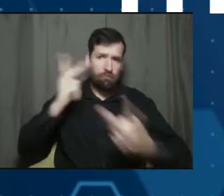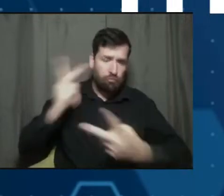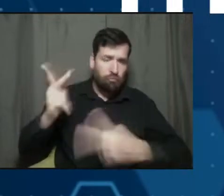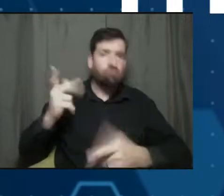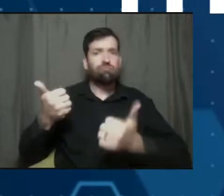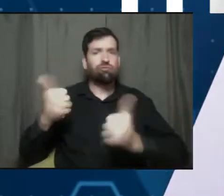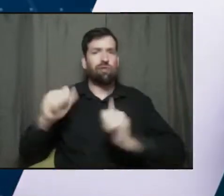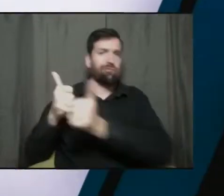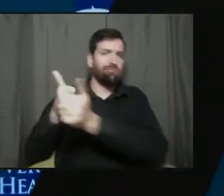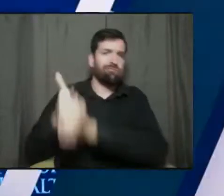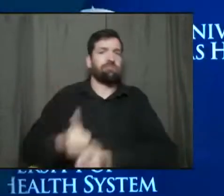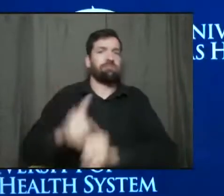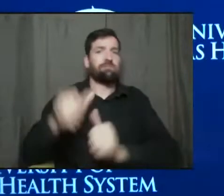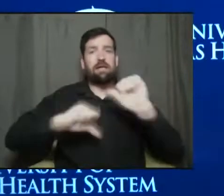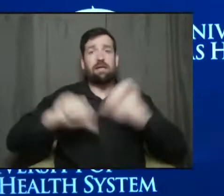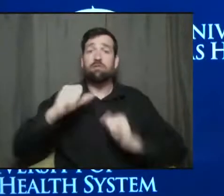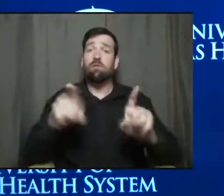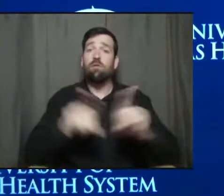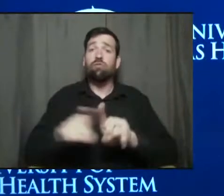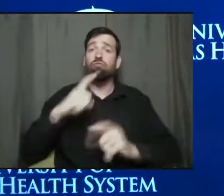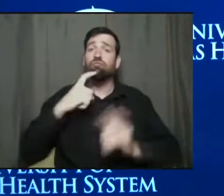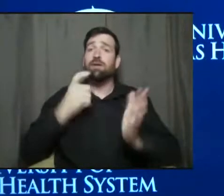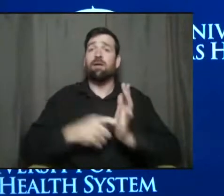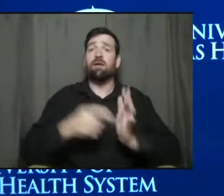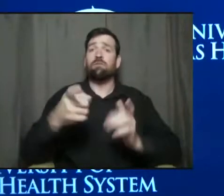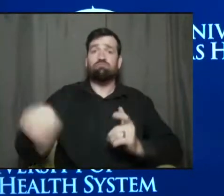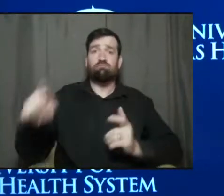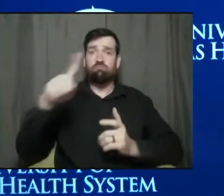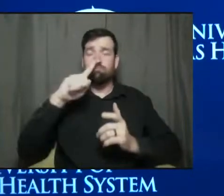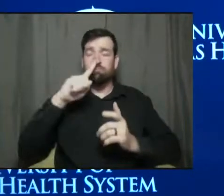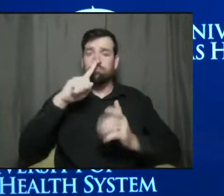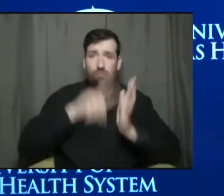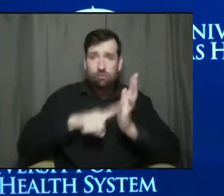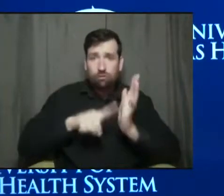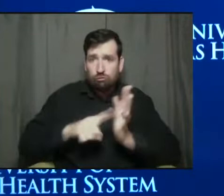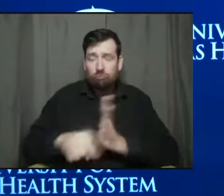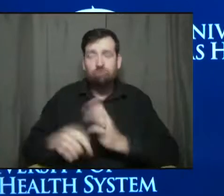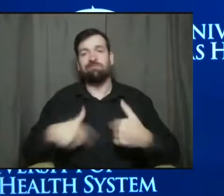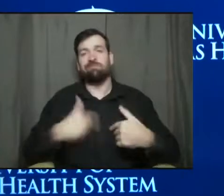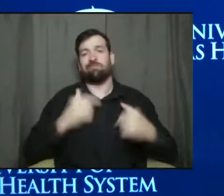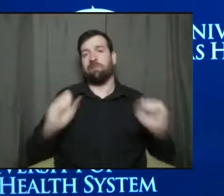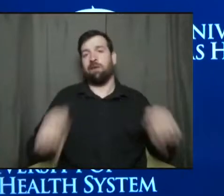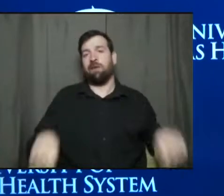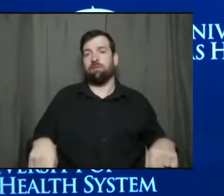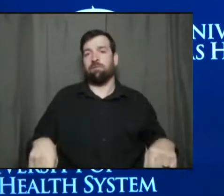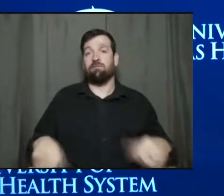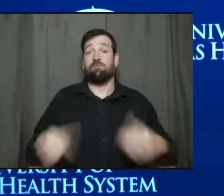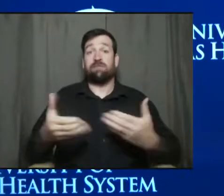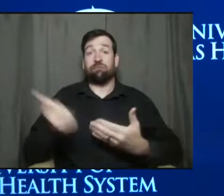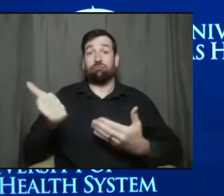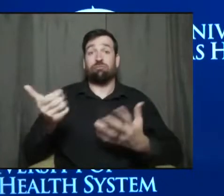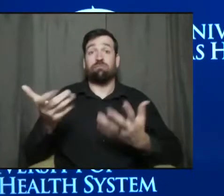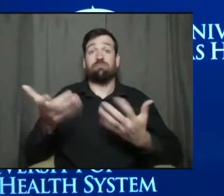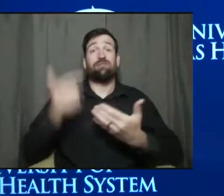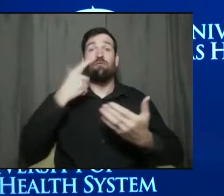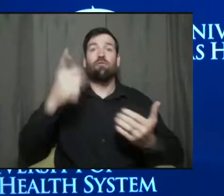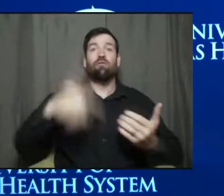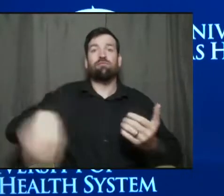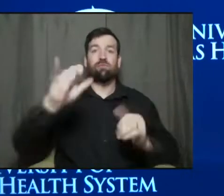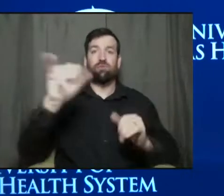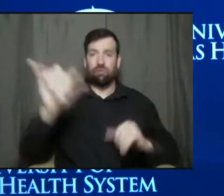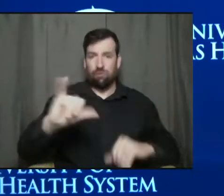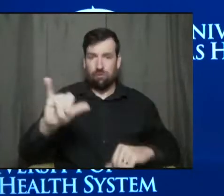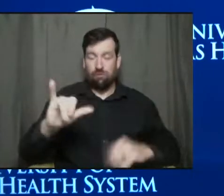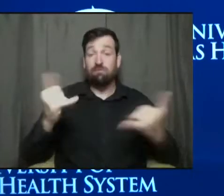also recognize that years of medical school and research make it easier for us to do that. We want it to make it easier for you too. Today we're going to talk